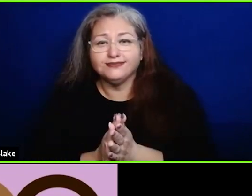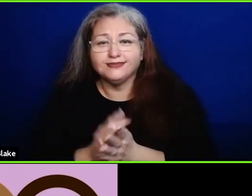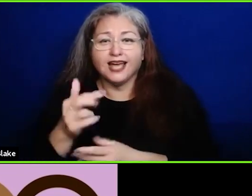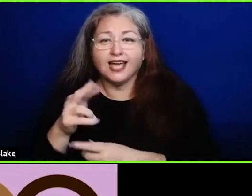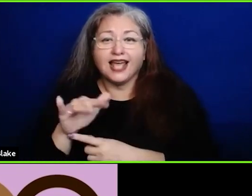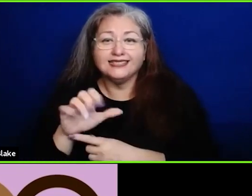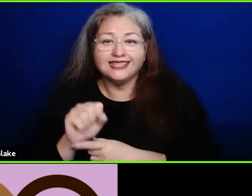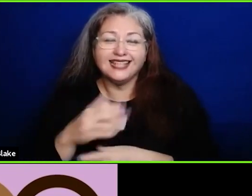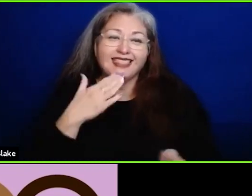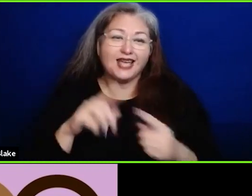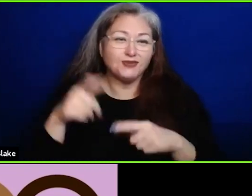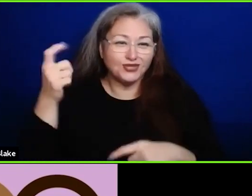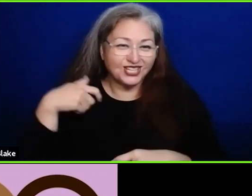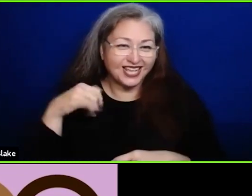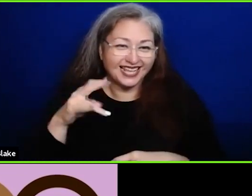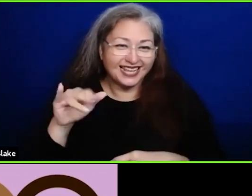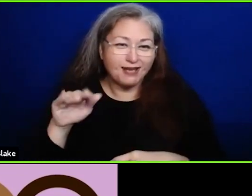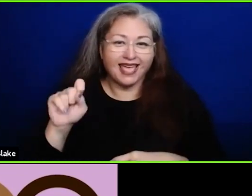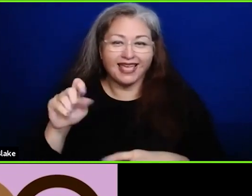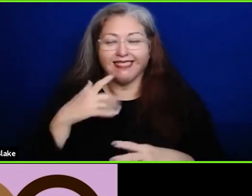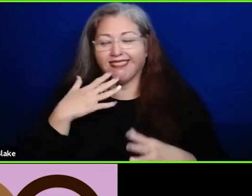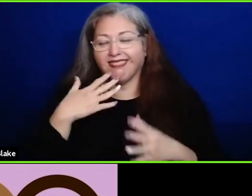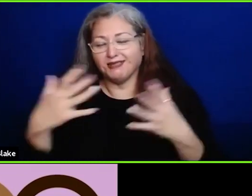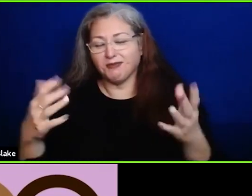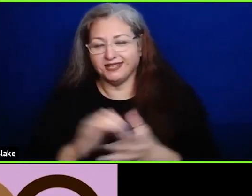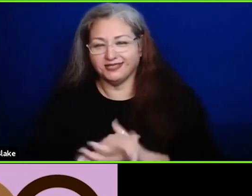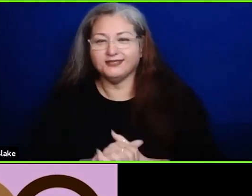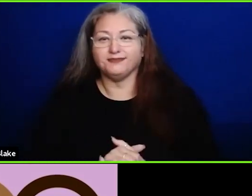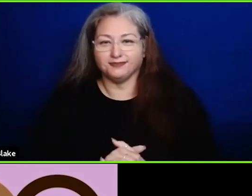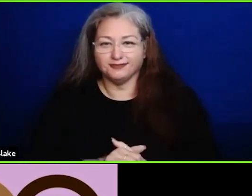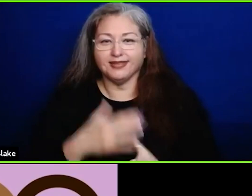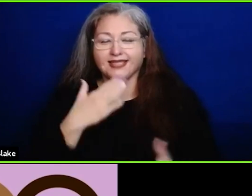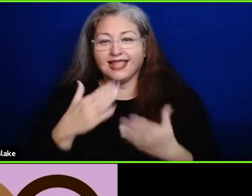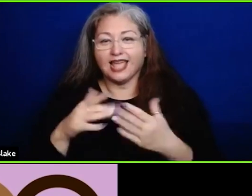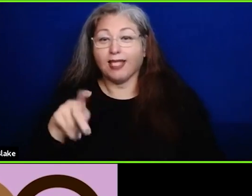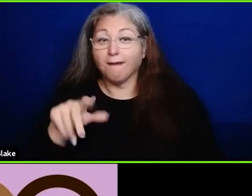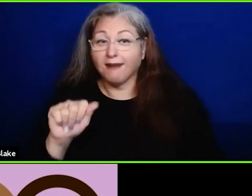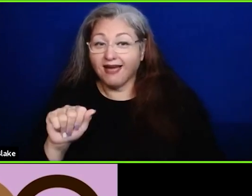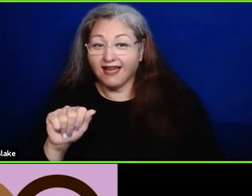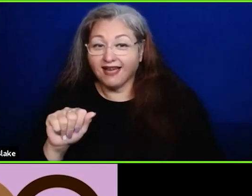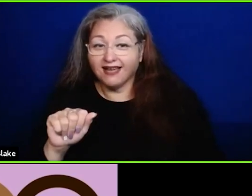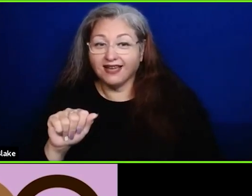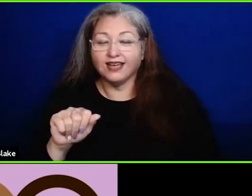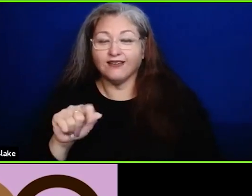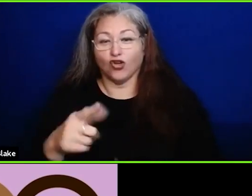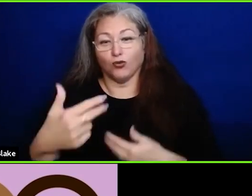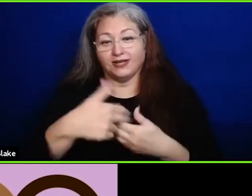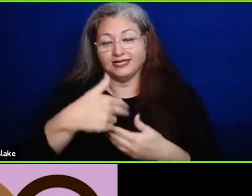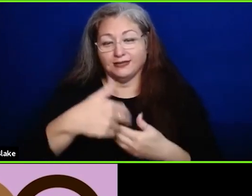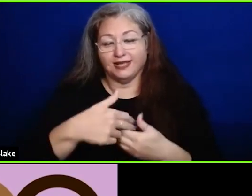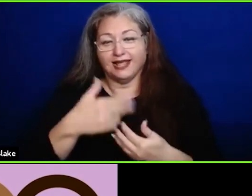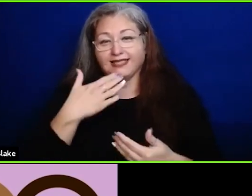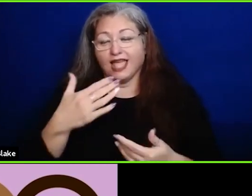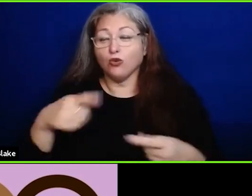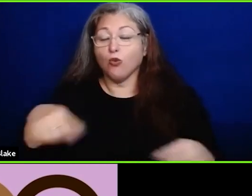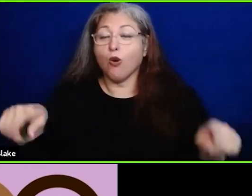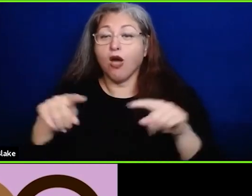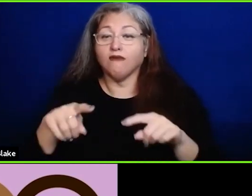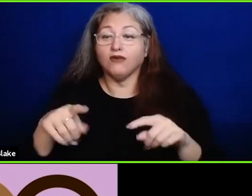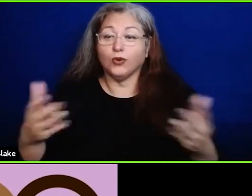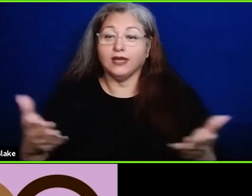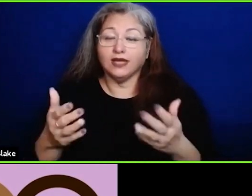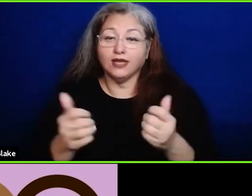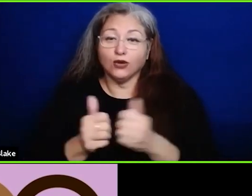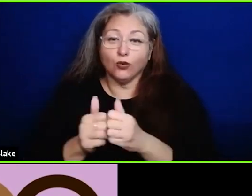Gracias. Thank you, Jenny, Blake, so much. Thank you. Thank you, Lepa, for participating. Thank you, all of you who are here with